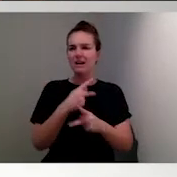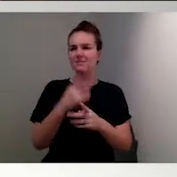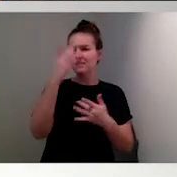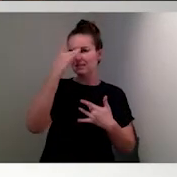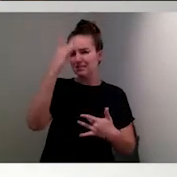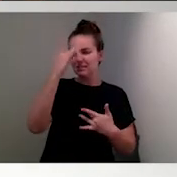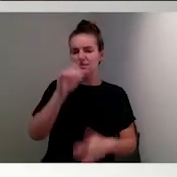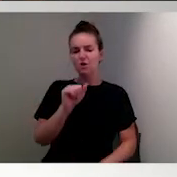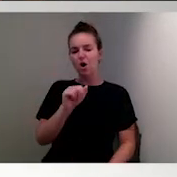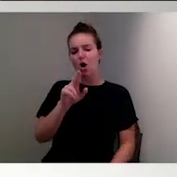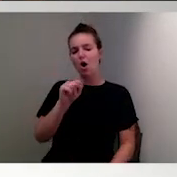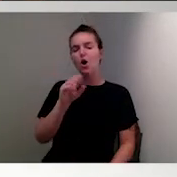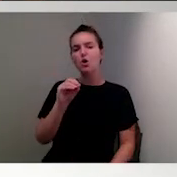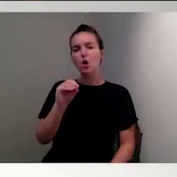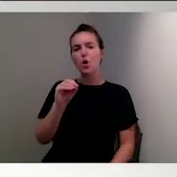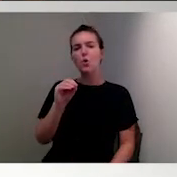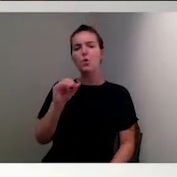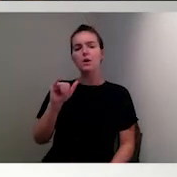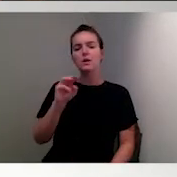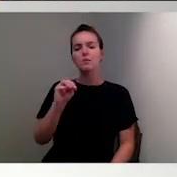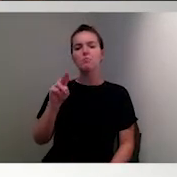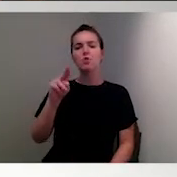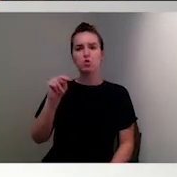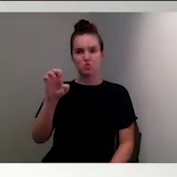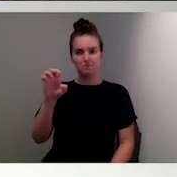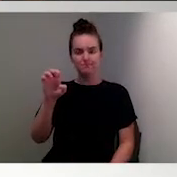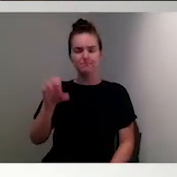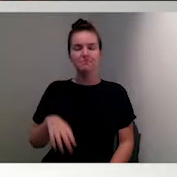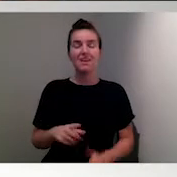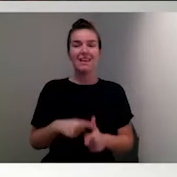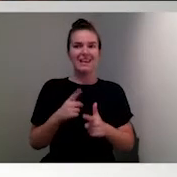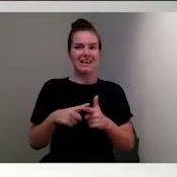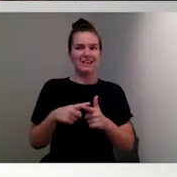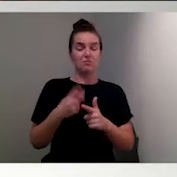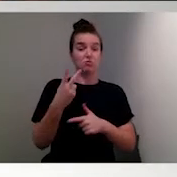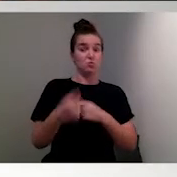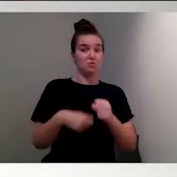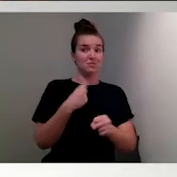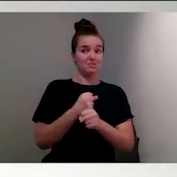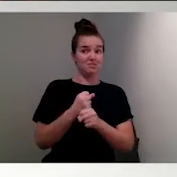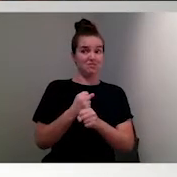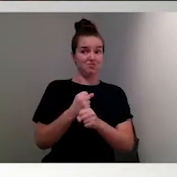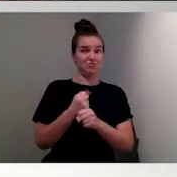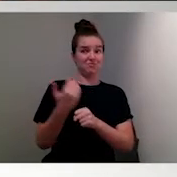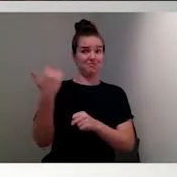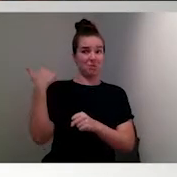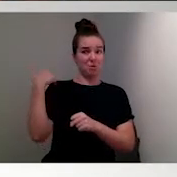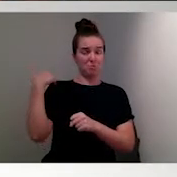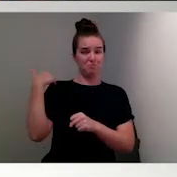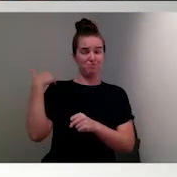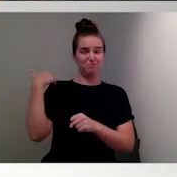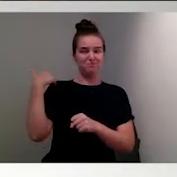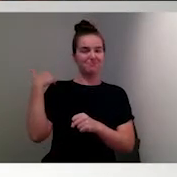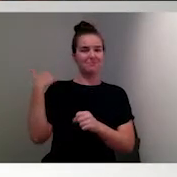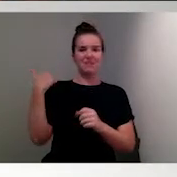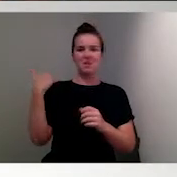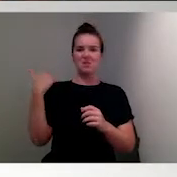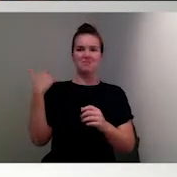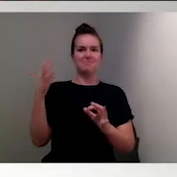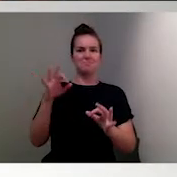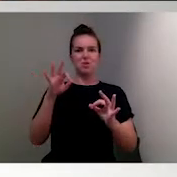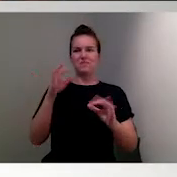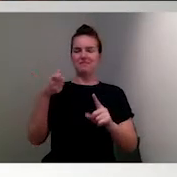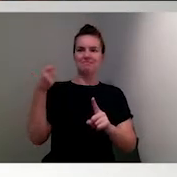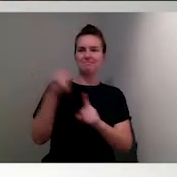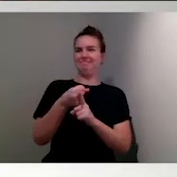genetic disease. They were all degenerative, and about 2 years ago, they had a perfect storm, which caused